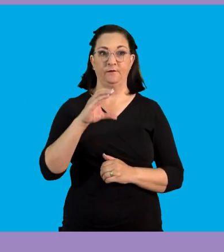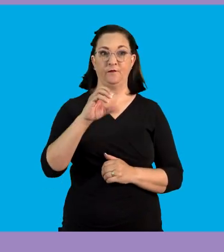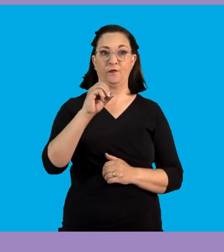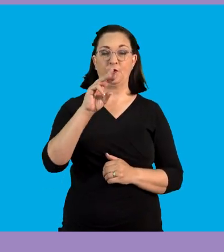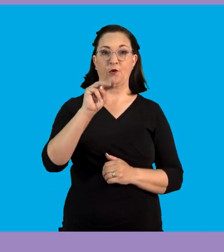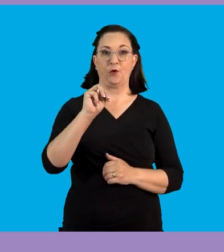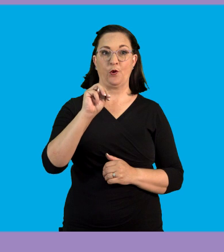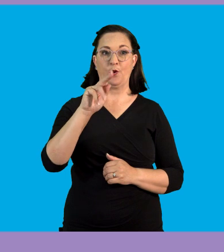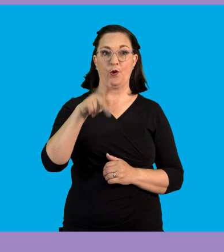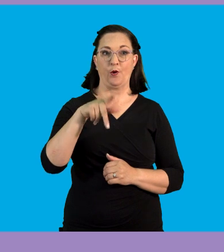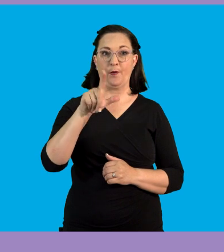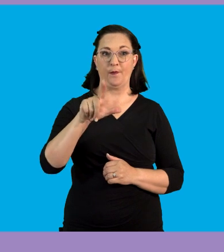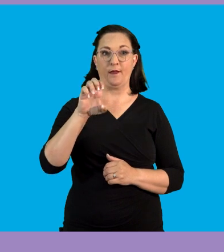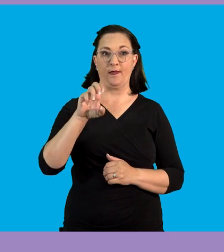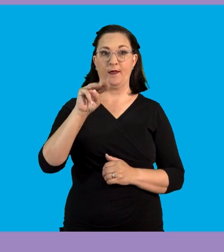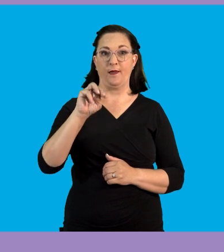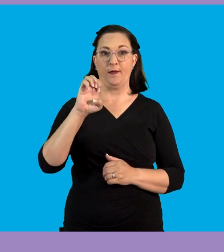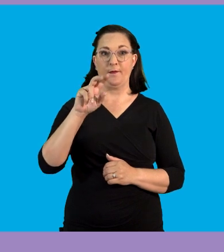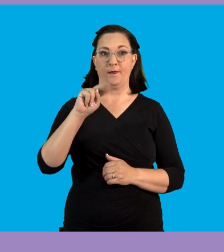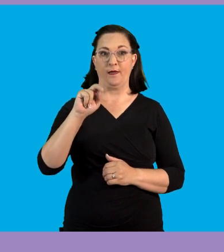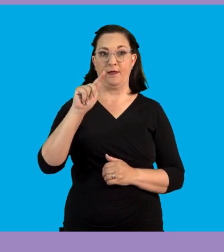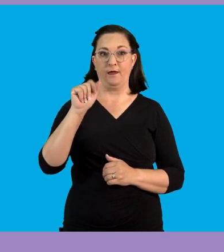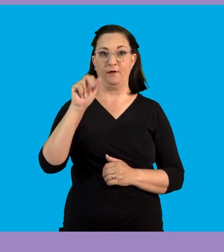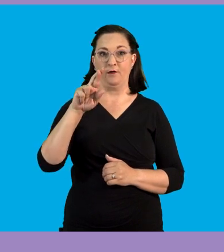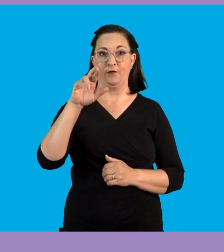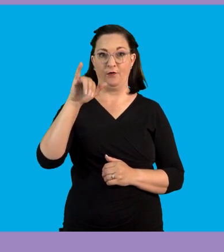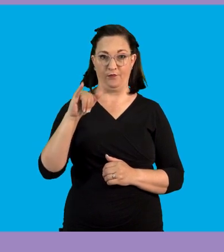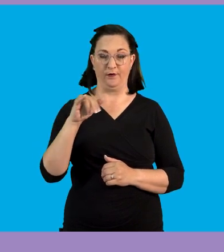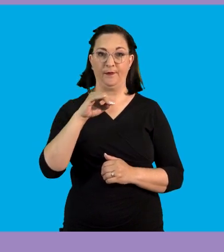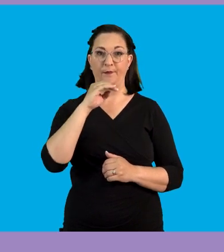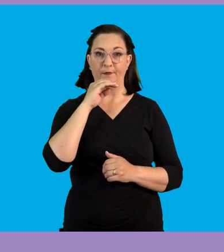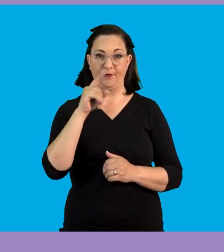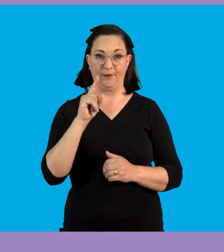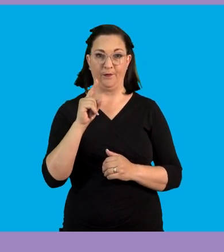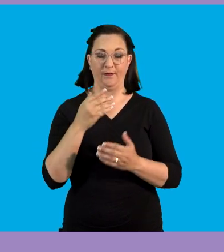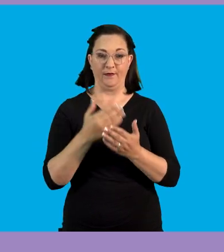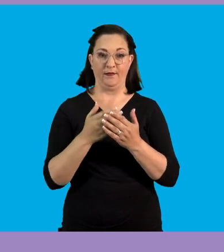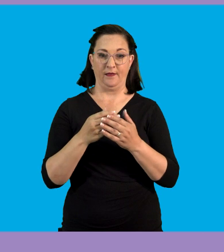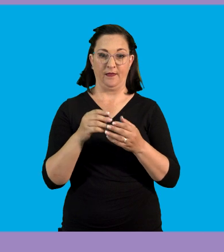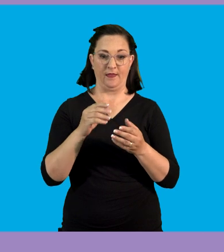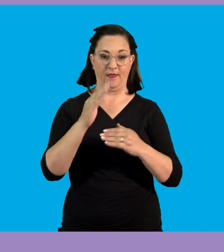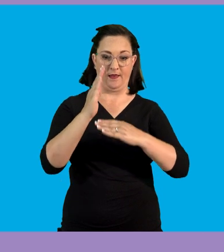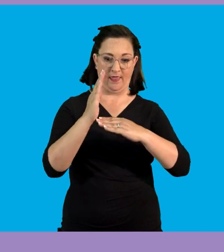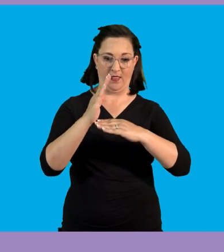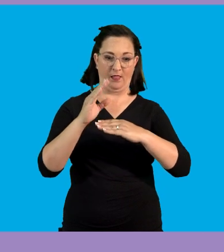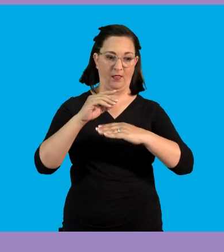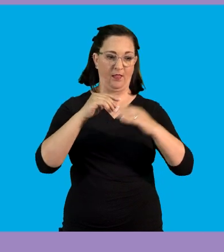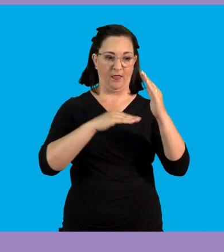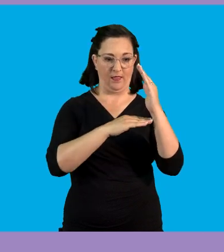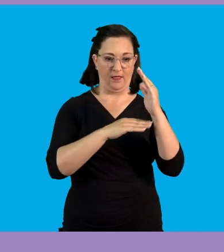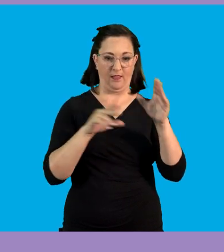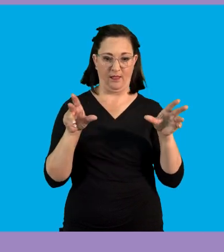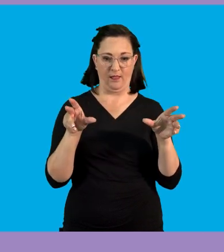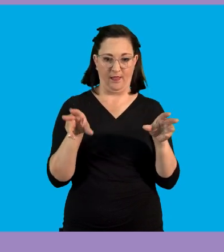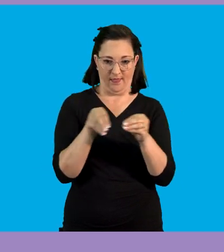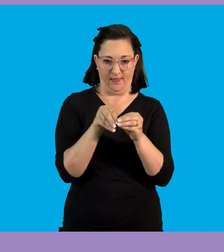Complementary angles would be angles that are, when added together, they make up 90 degrees.